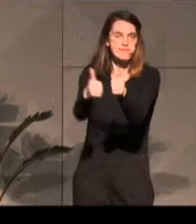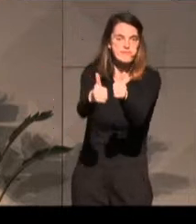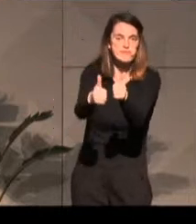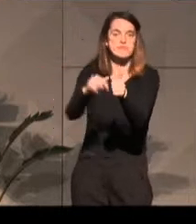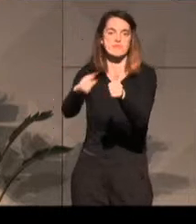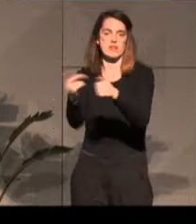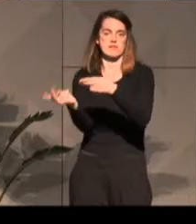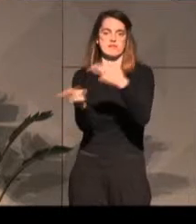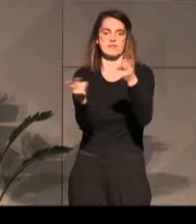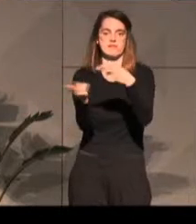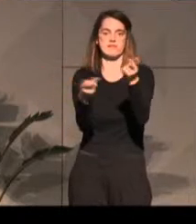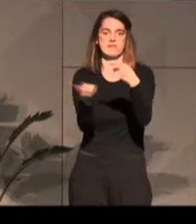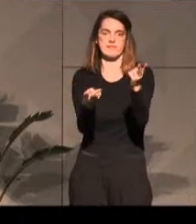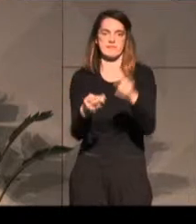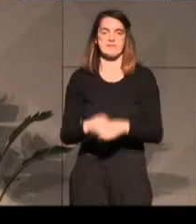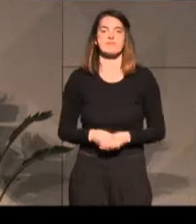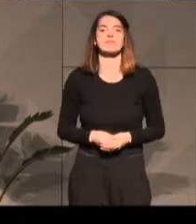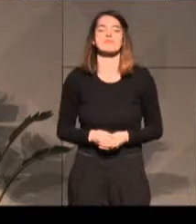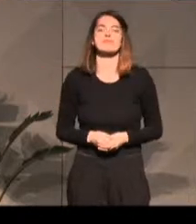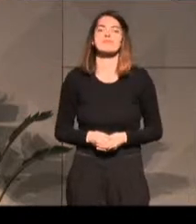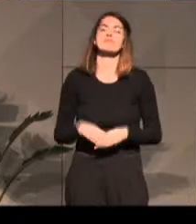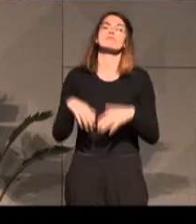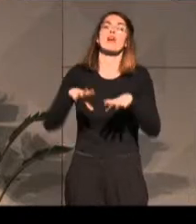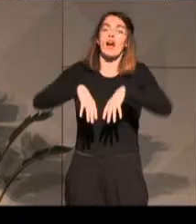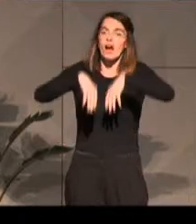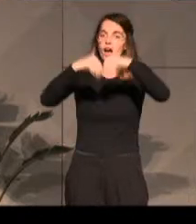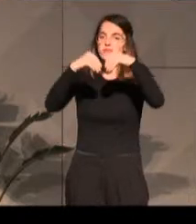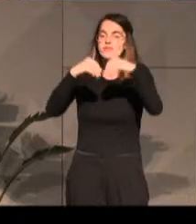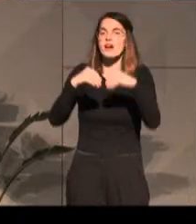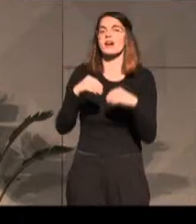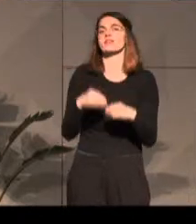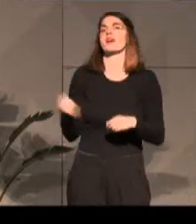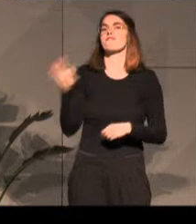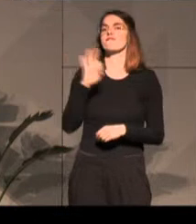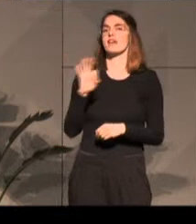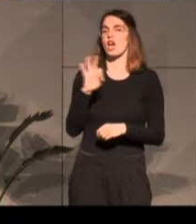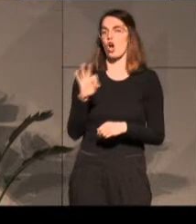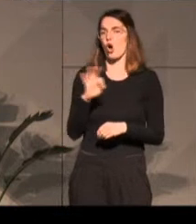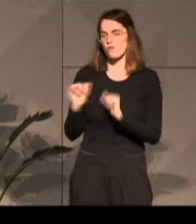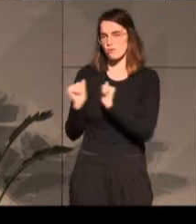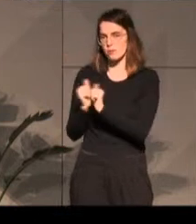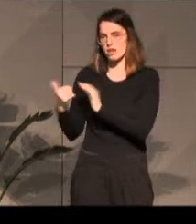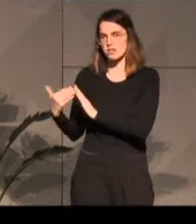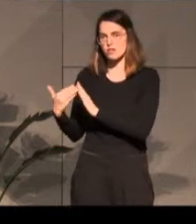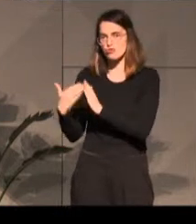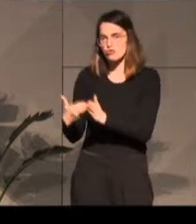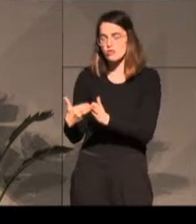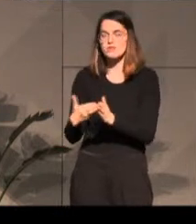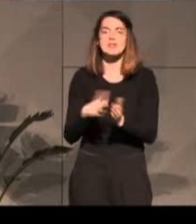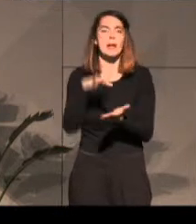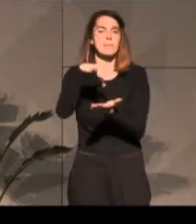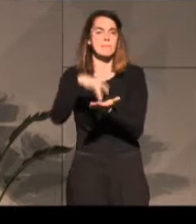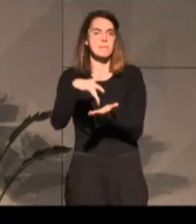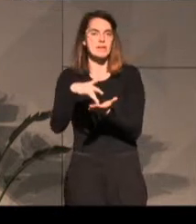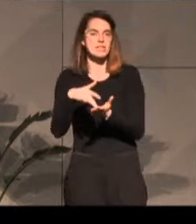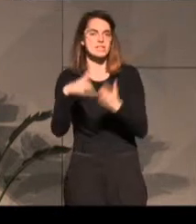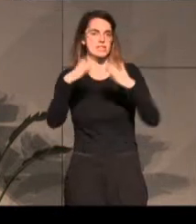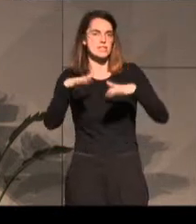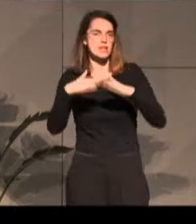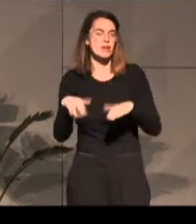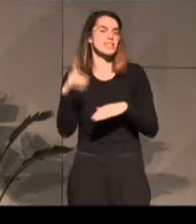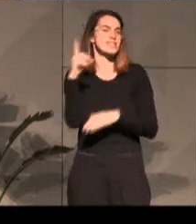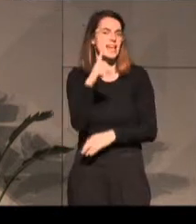At the beginning, we went together with the academic Fedorov. We traveled together for 6 weeks, and then in